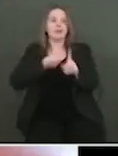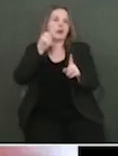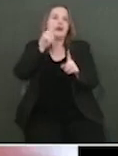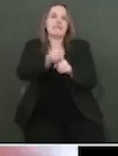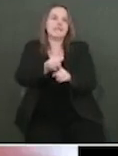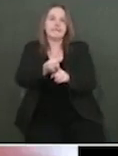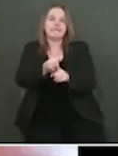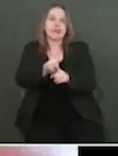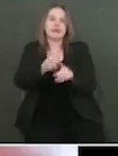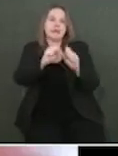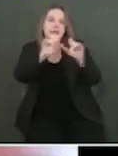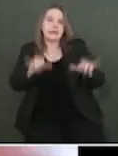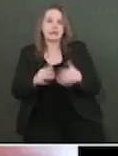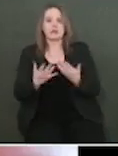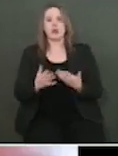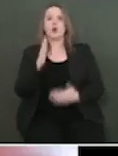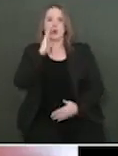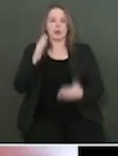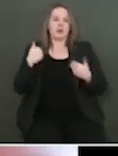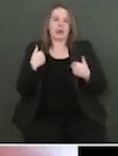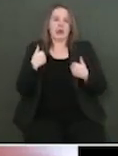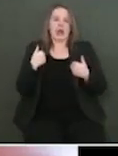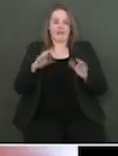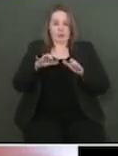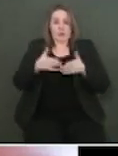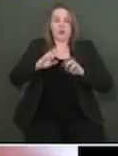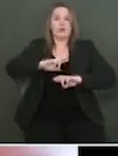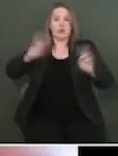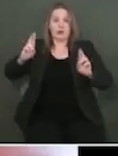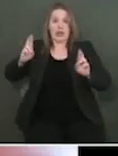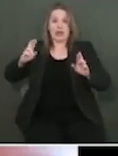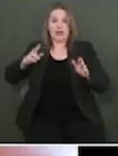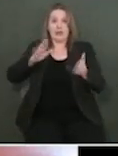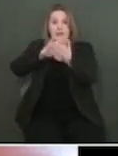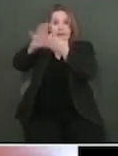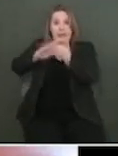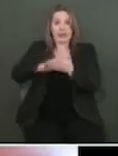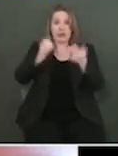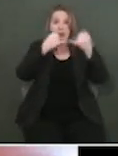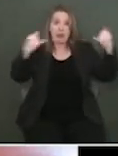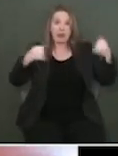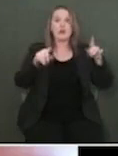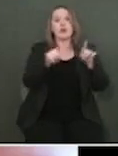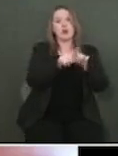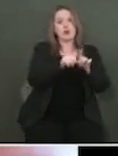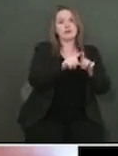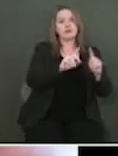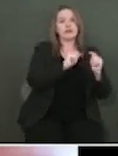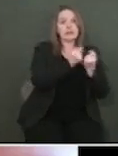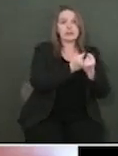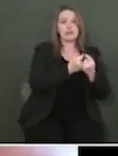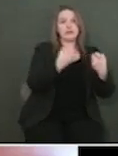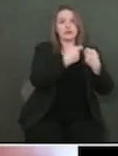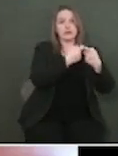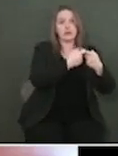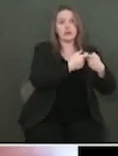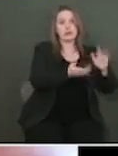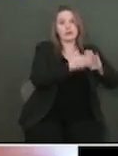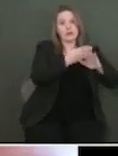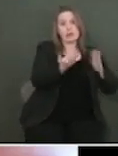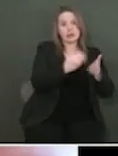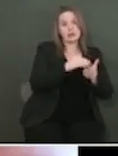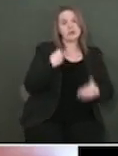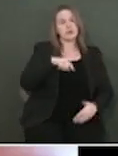tree crews ready to respond to clear the lines ahead of our crews coming in and getting service back on. So we are pretty